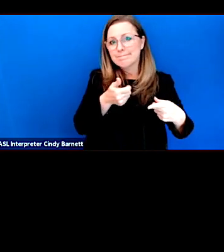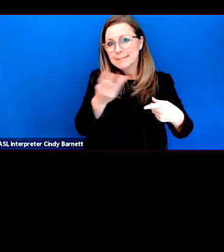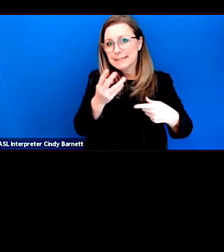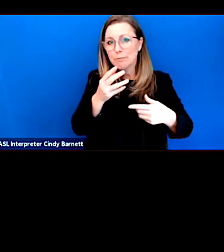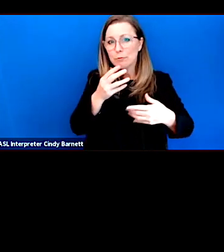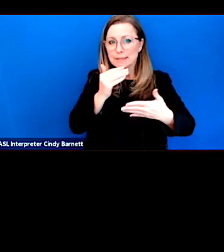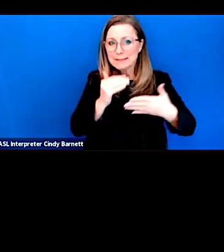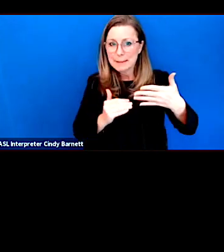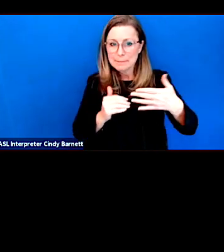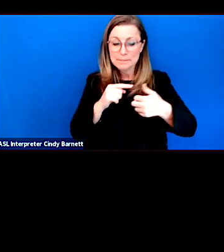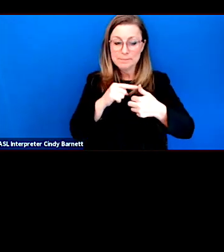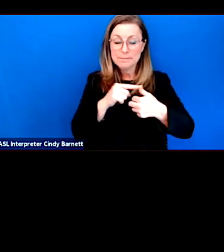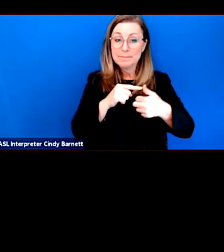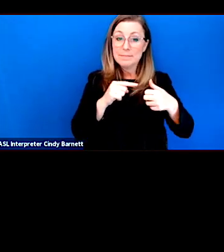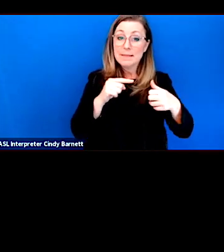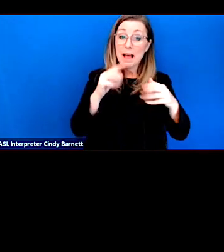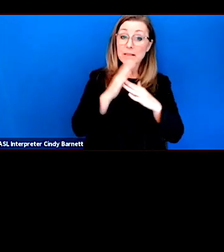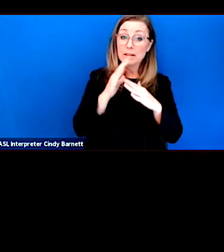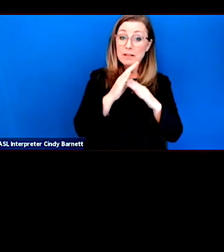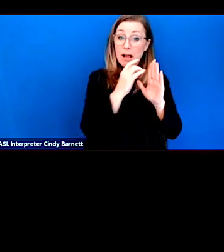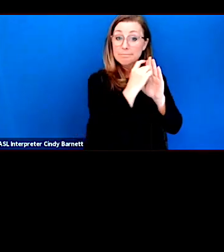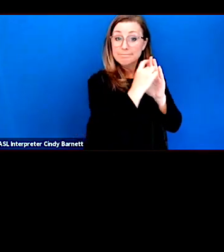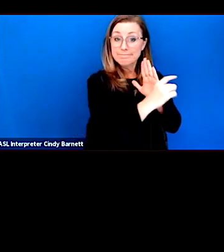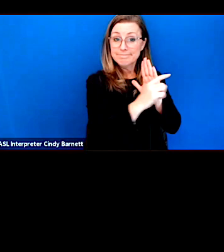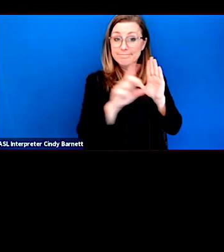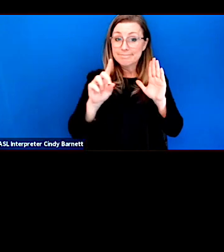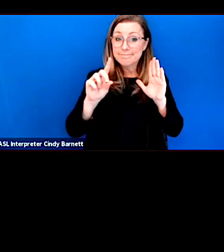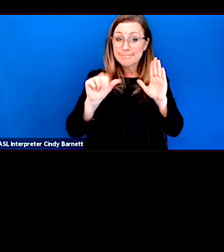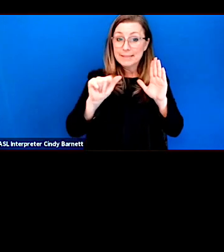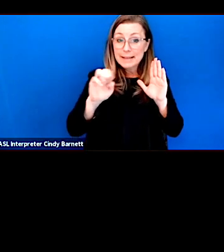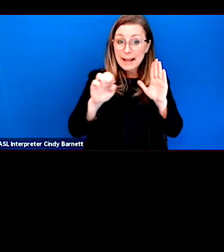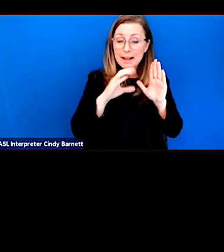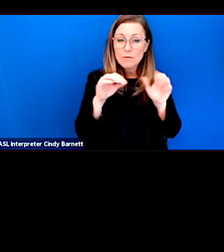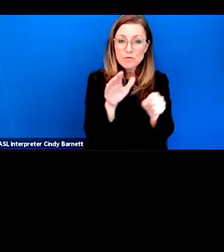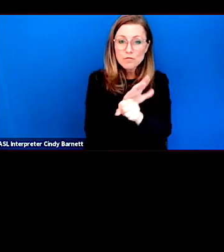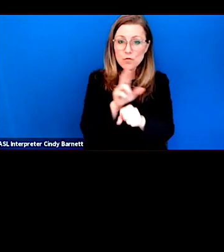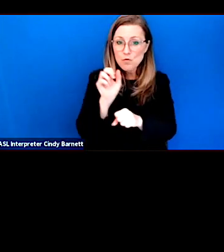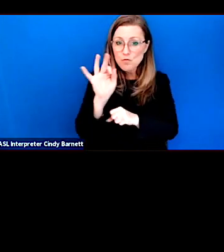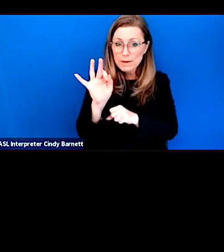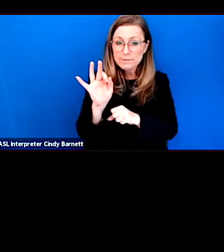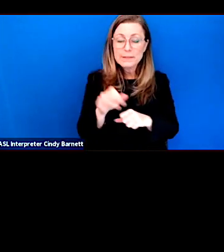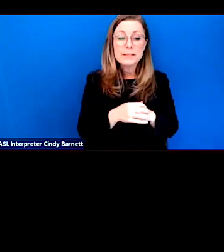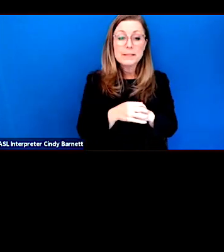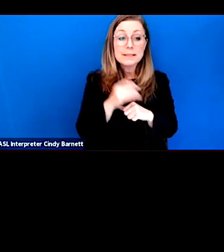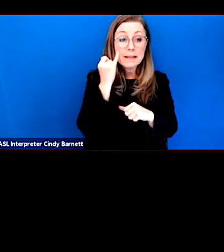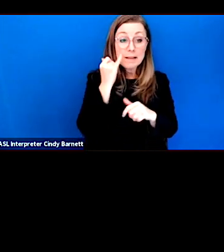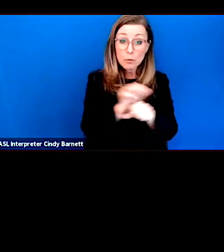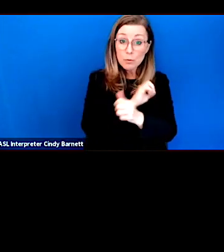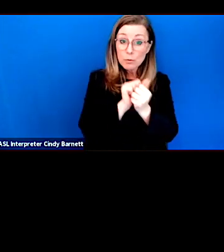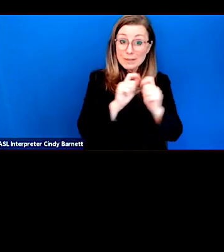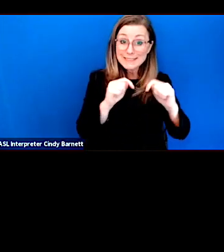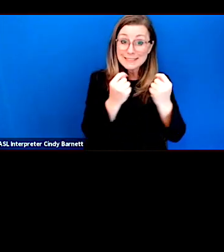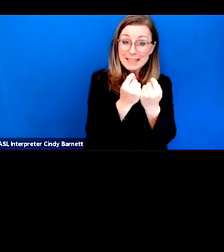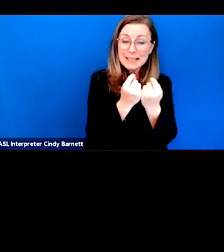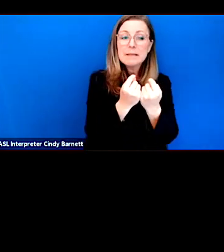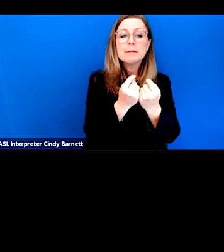full reference. If you're working as part of a team, be sure to write the name of the person who wrote the memo. A